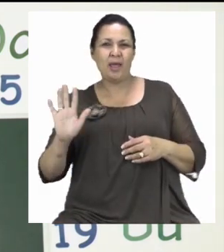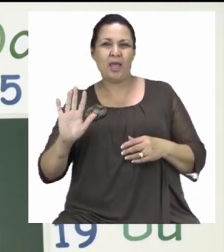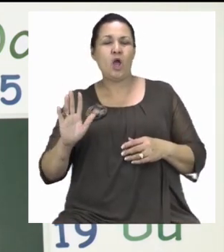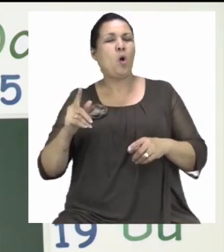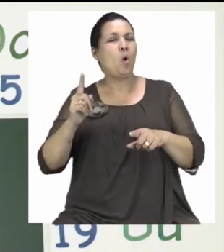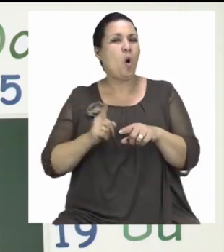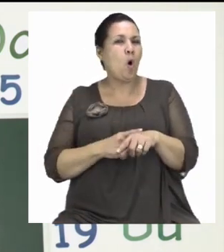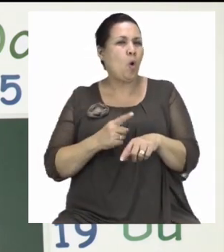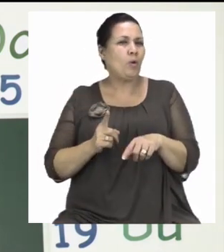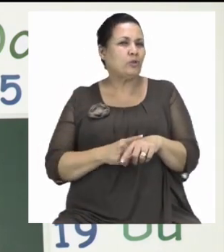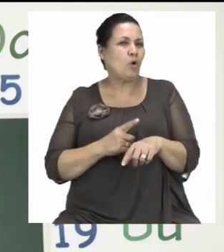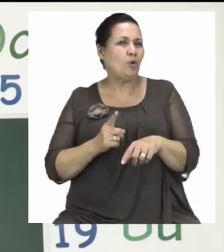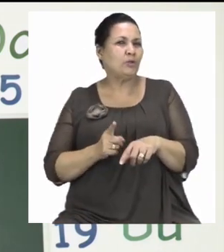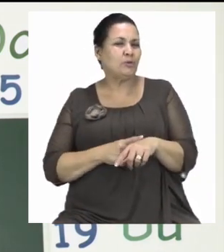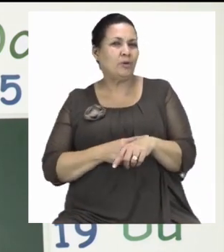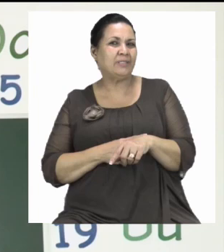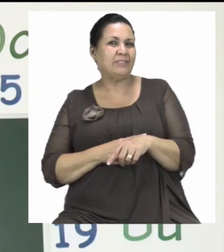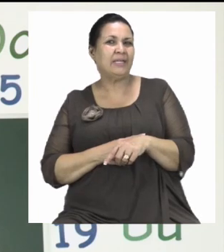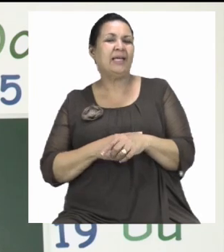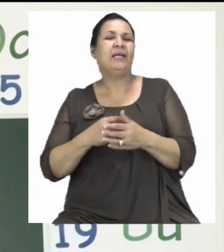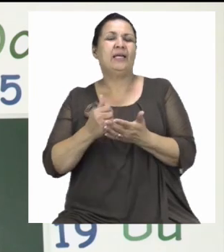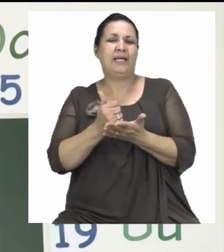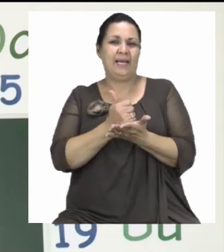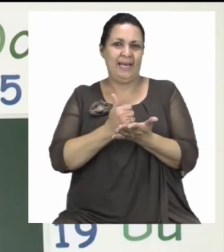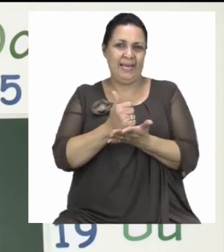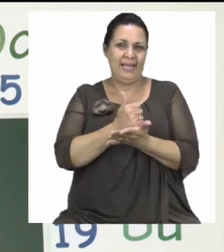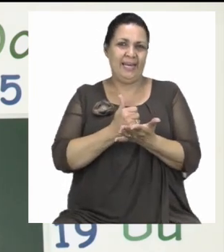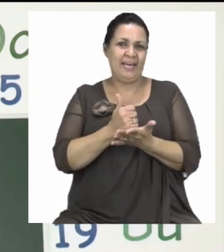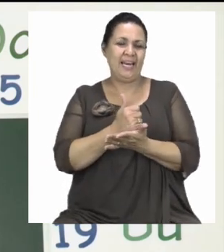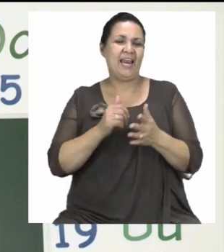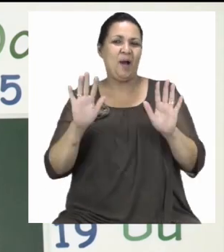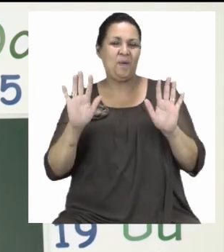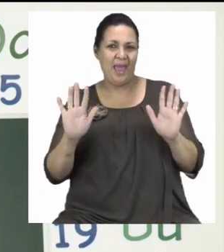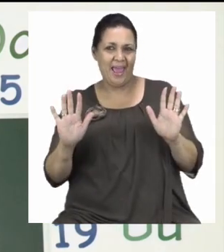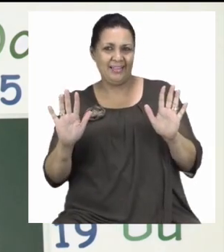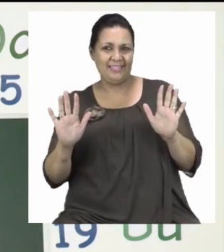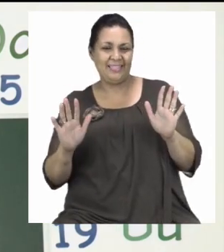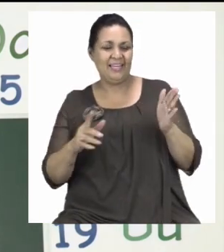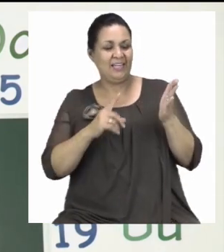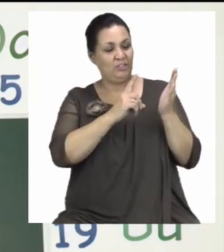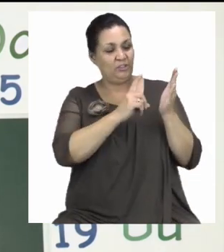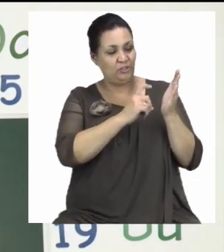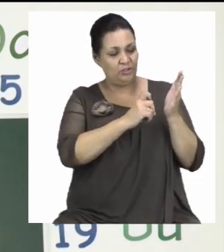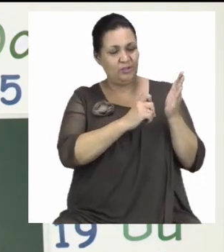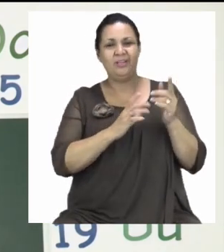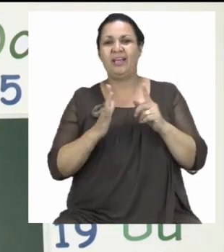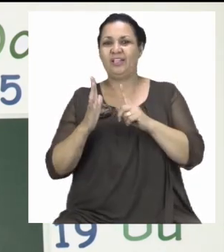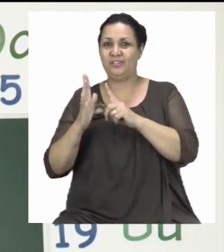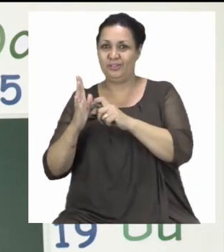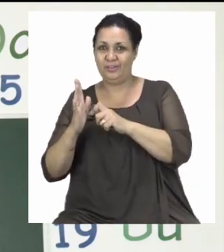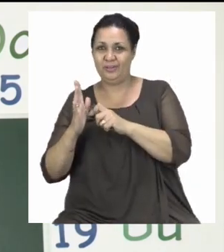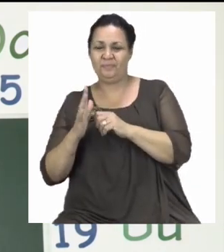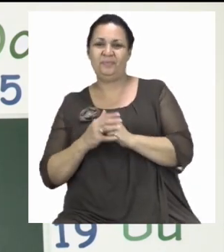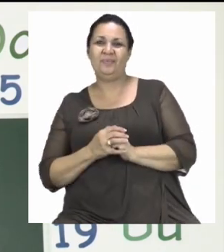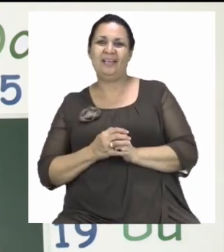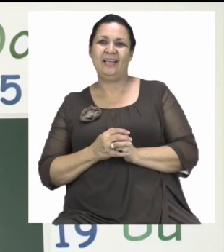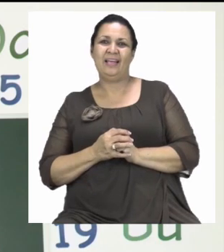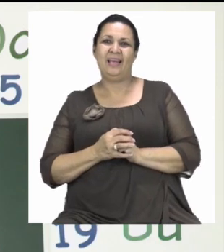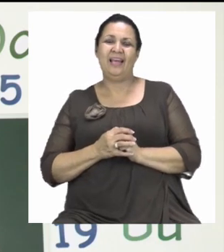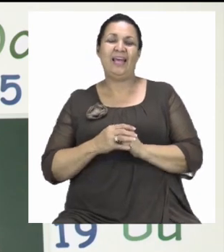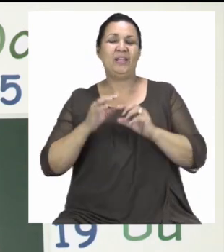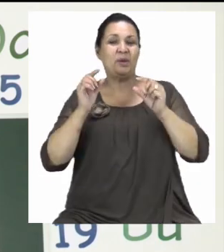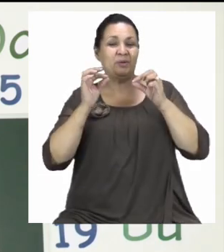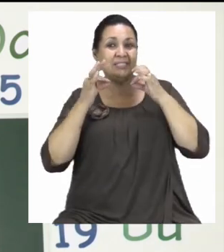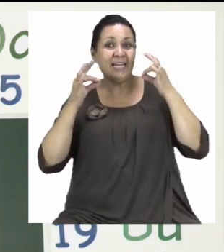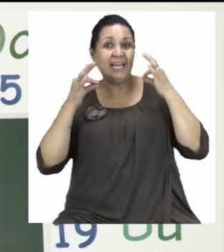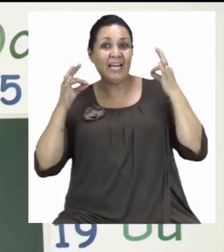always, boys and girls, need to sanitize. So let us sanitize and prepare to sing our special